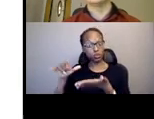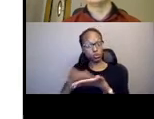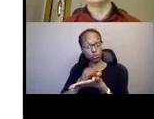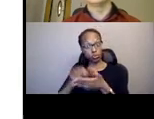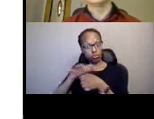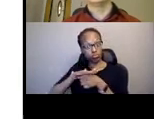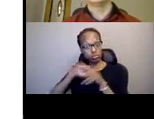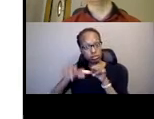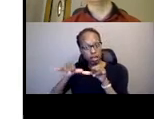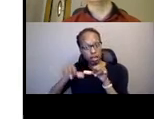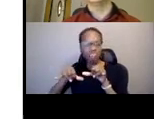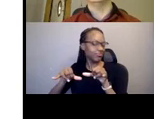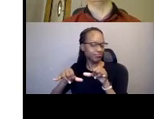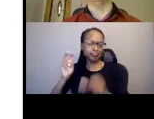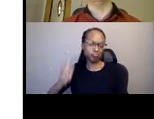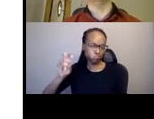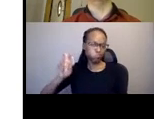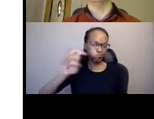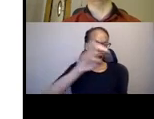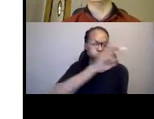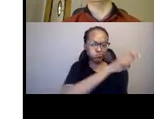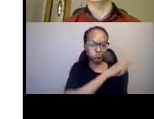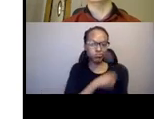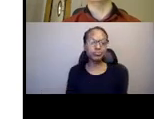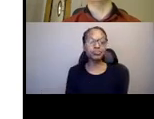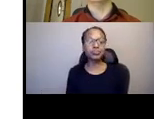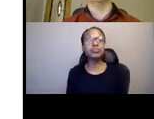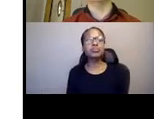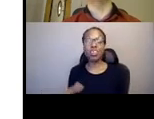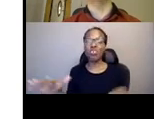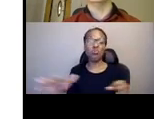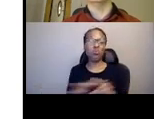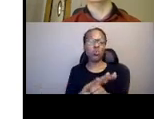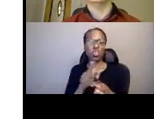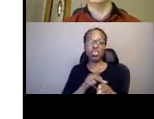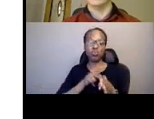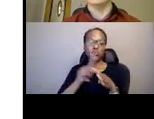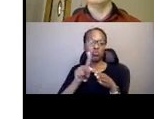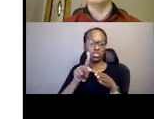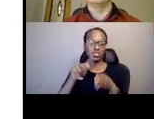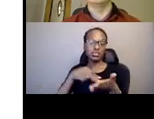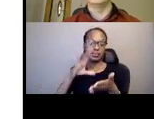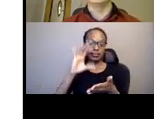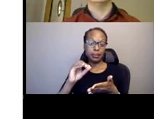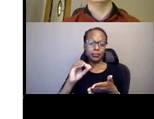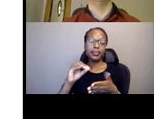more. It is a fully professional dance company, rehearsing and practicing every day.